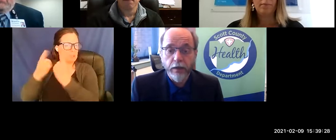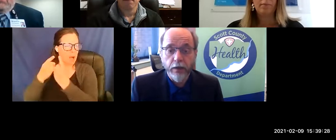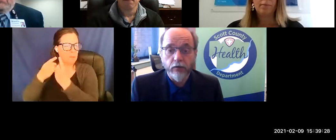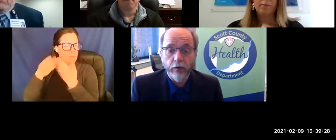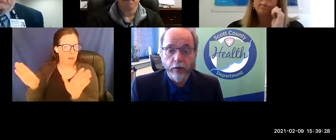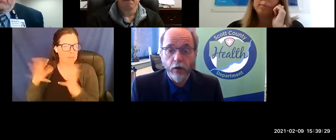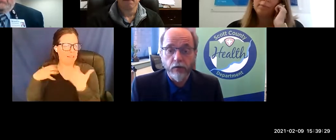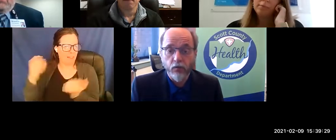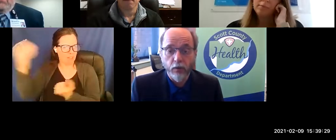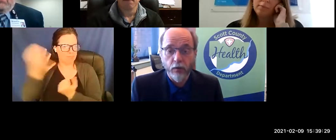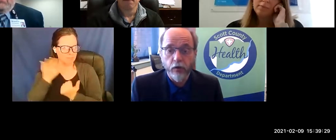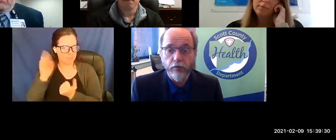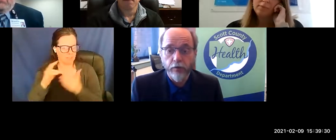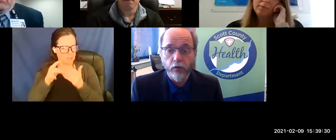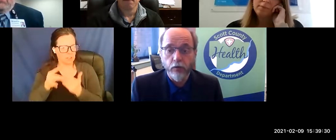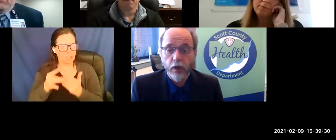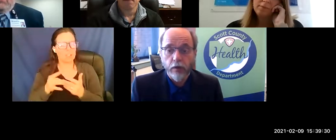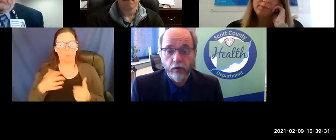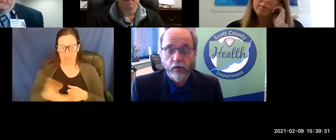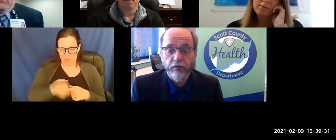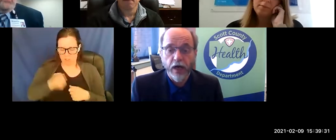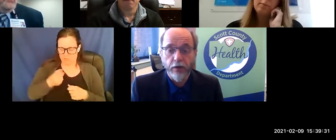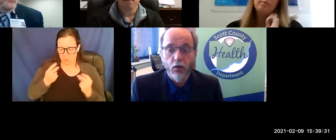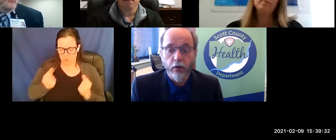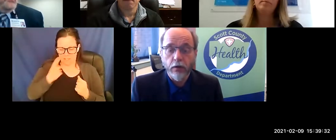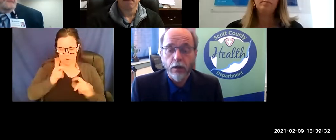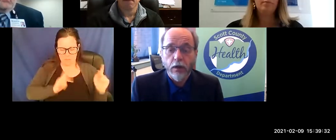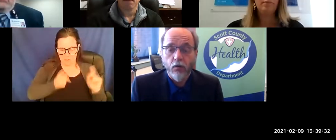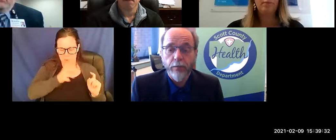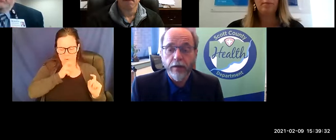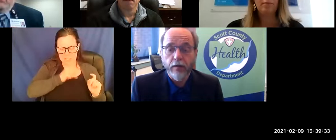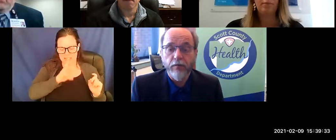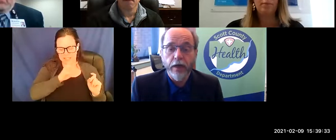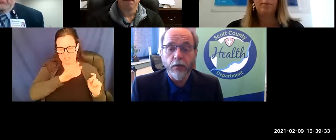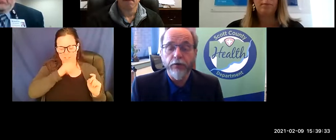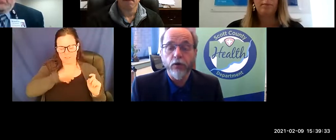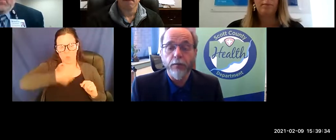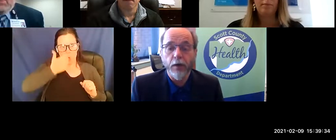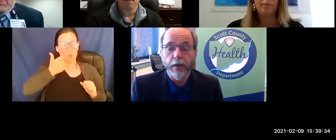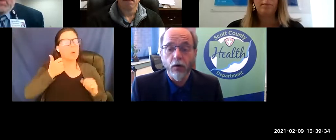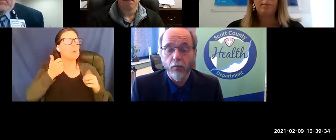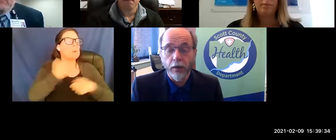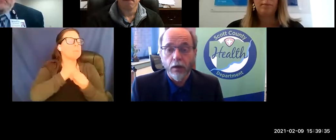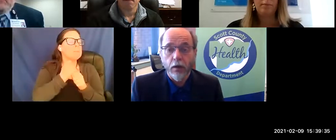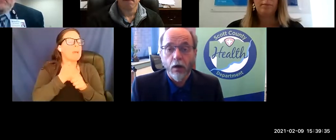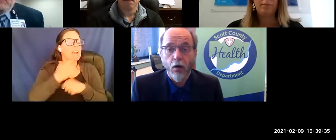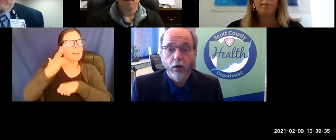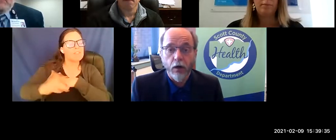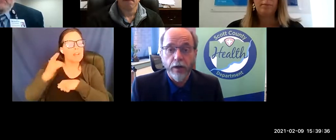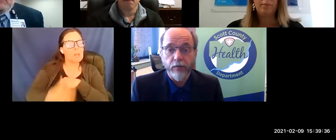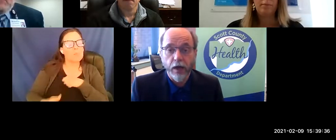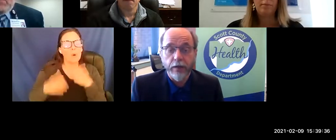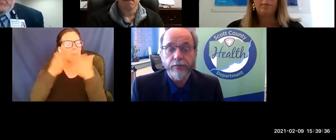quickly administer the doses we reserve for those 65 and older, we made them available through a public enrollment on